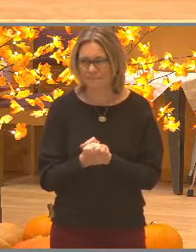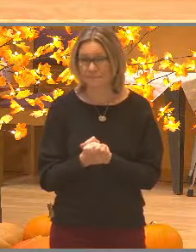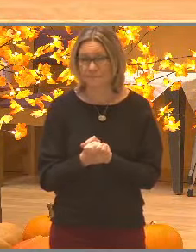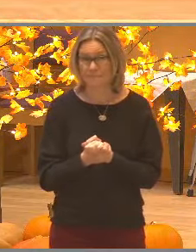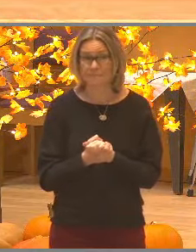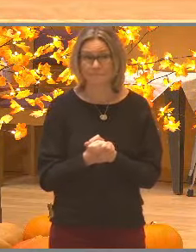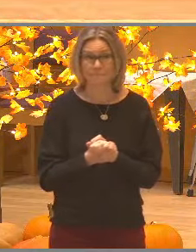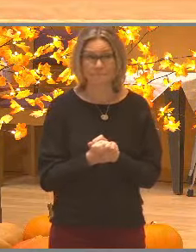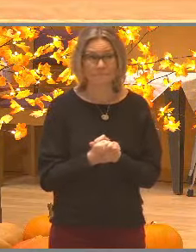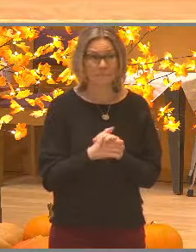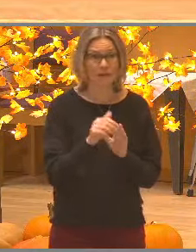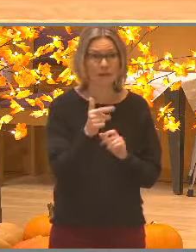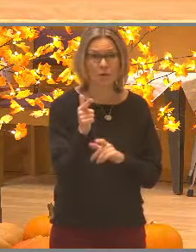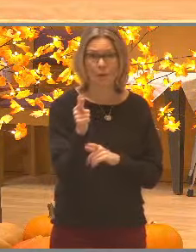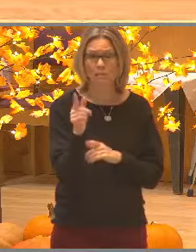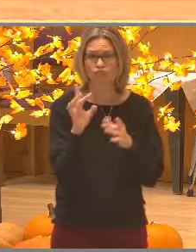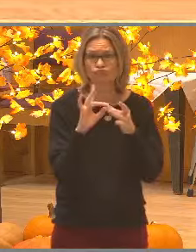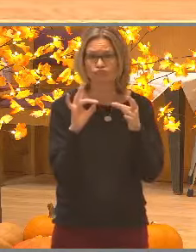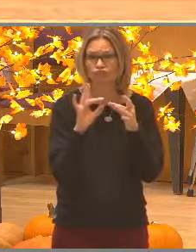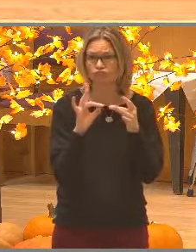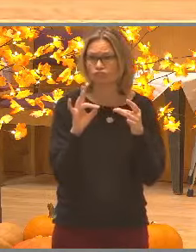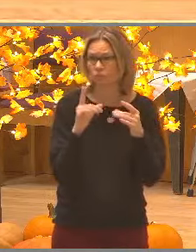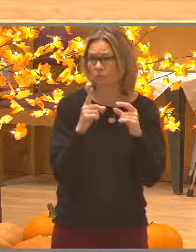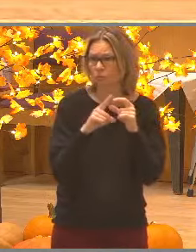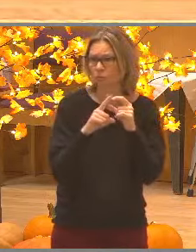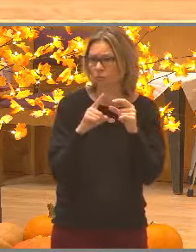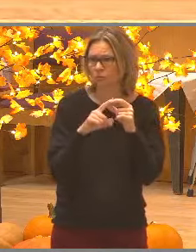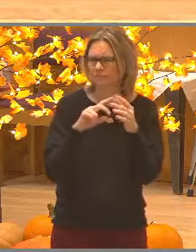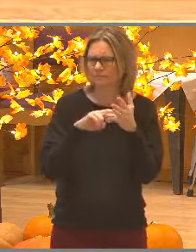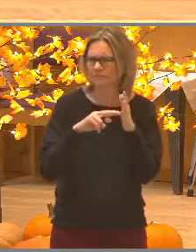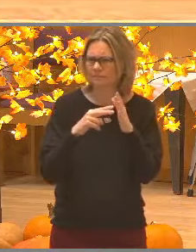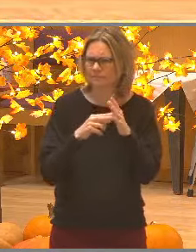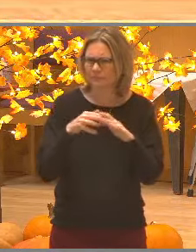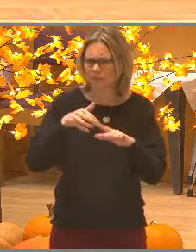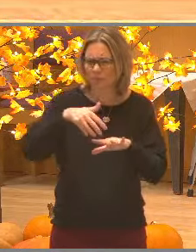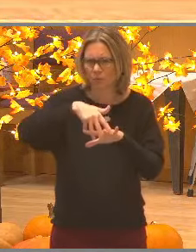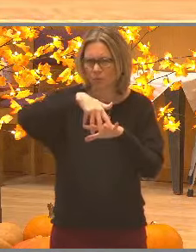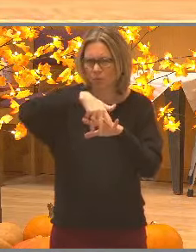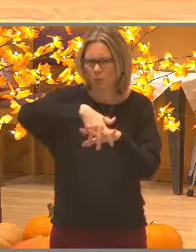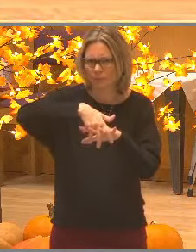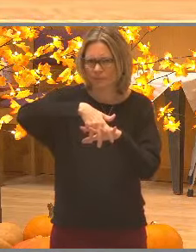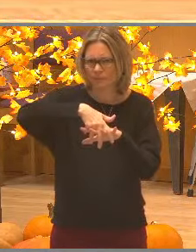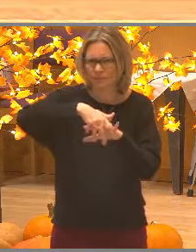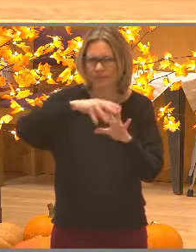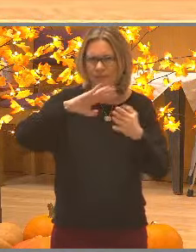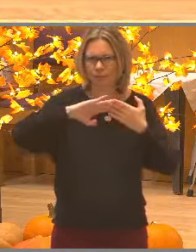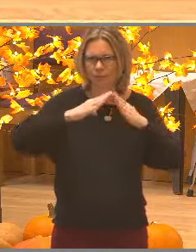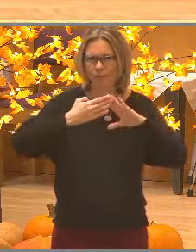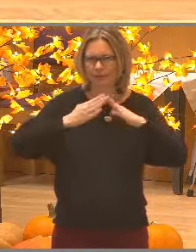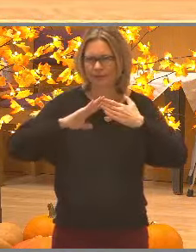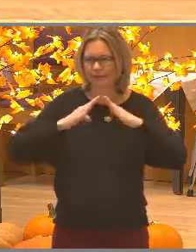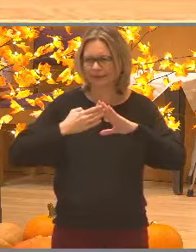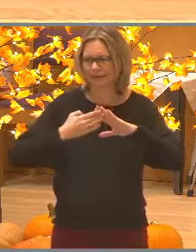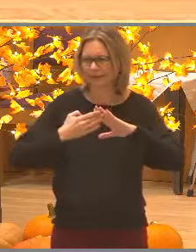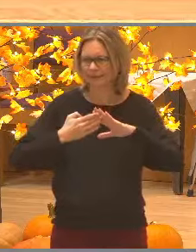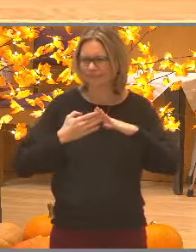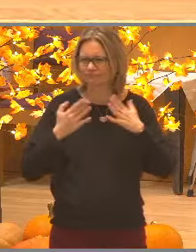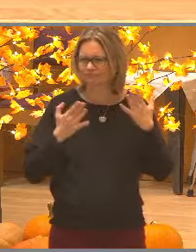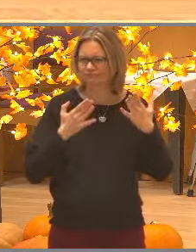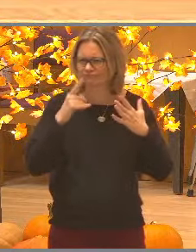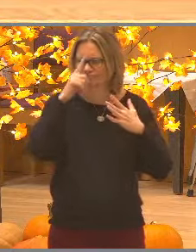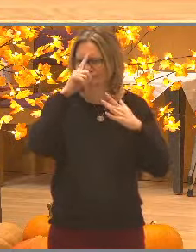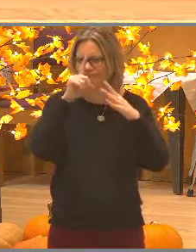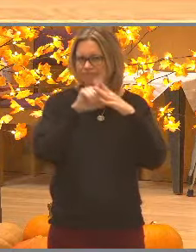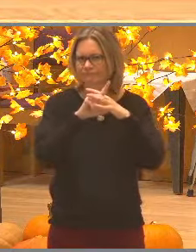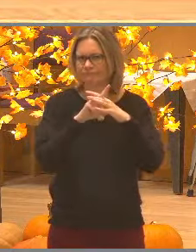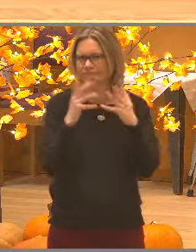Anyone who would like to say one or two words, what does it mean? What does this tell you? What comes to your mind when you